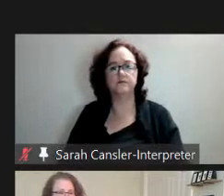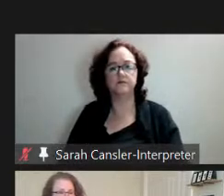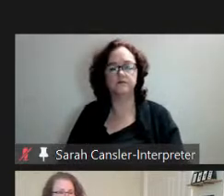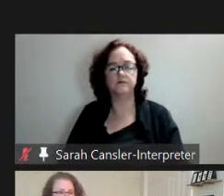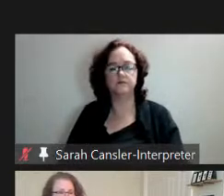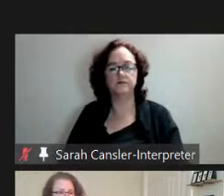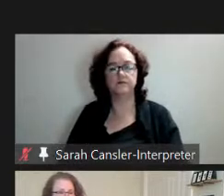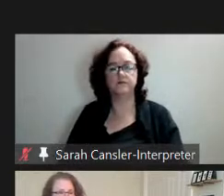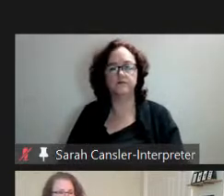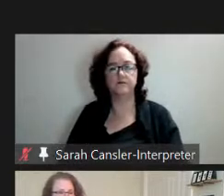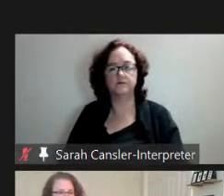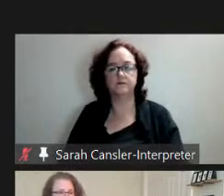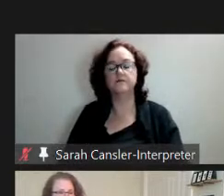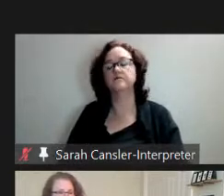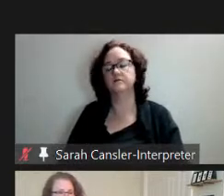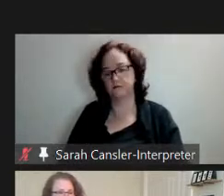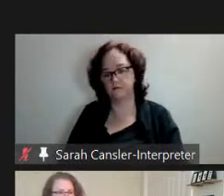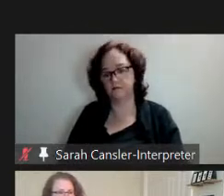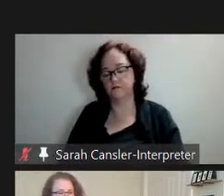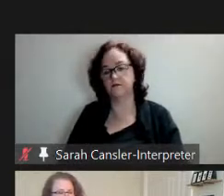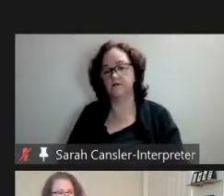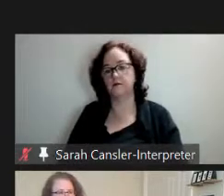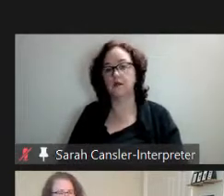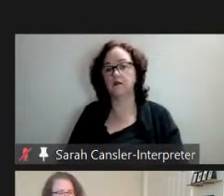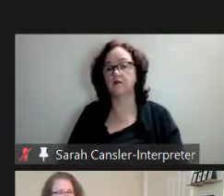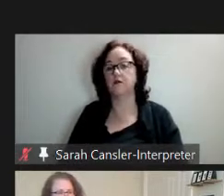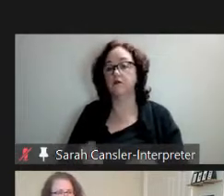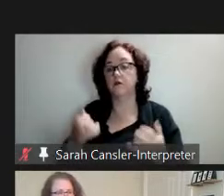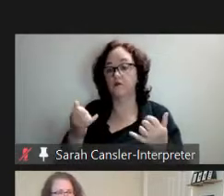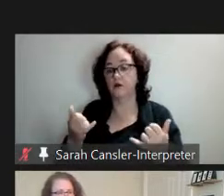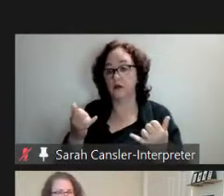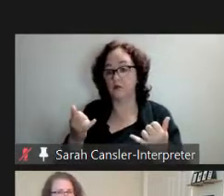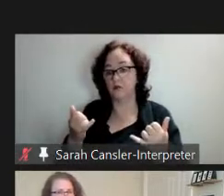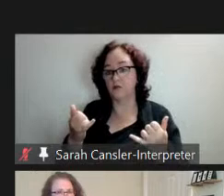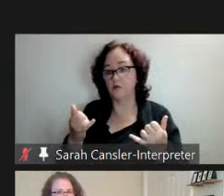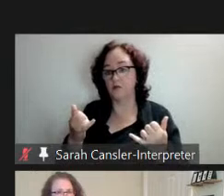So if we talk about stations now, so right now there are